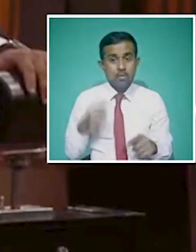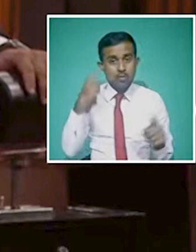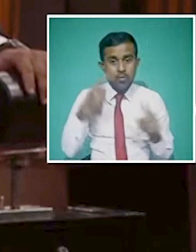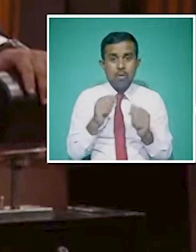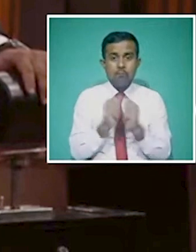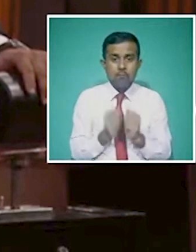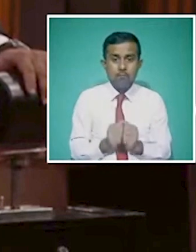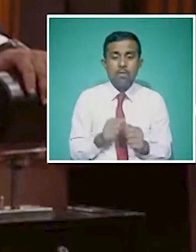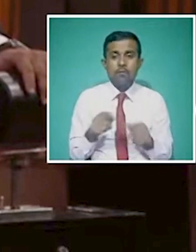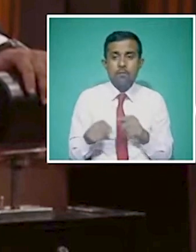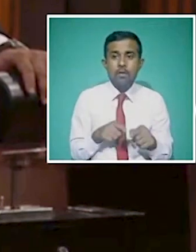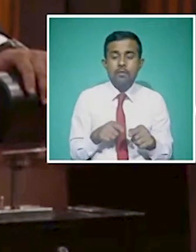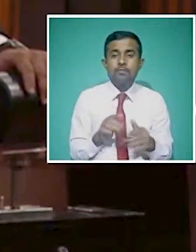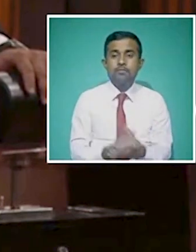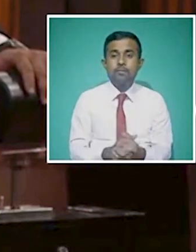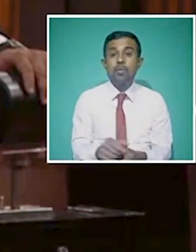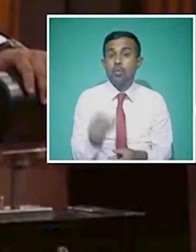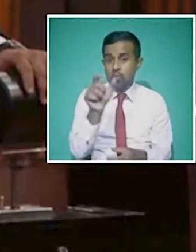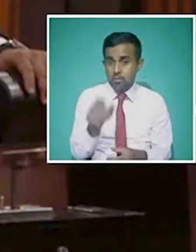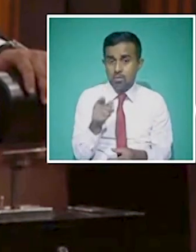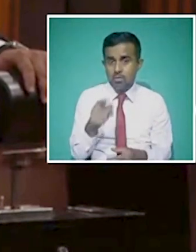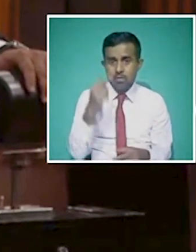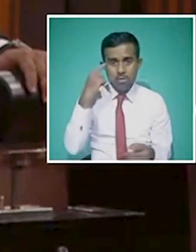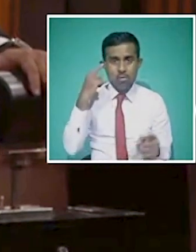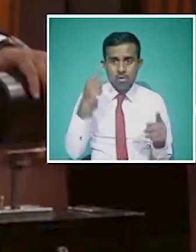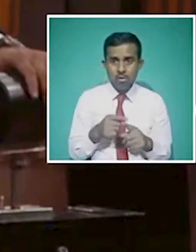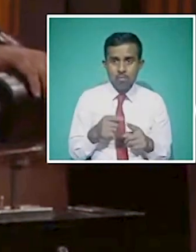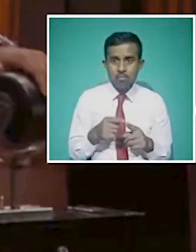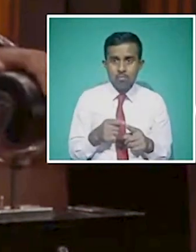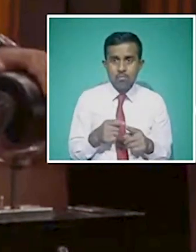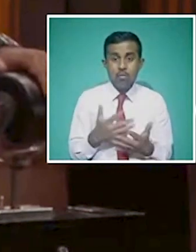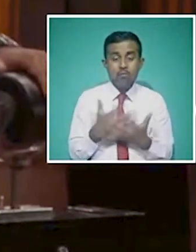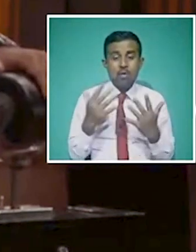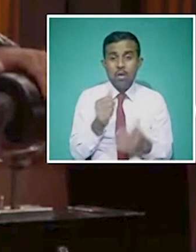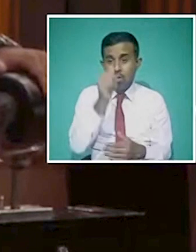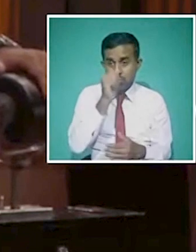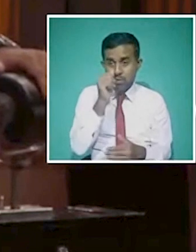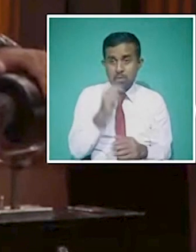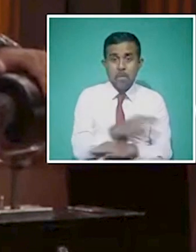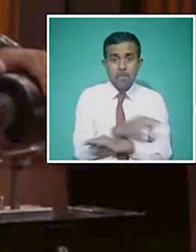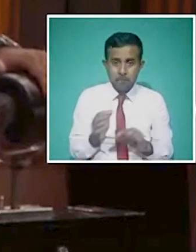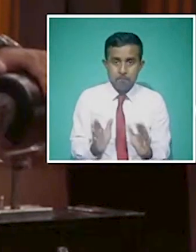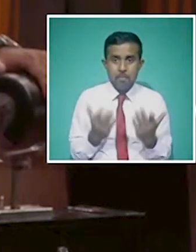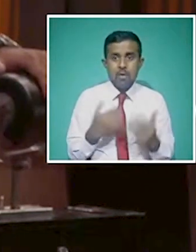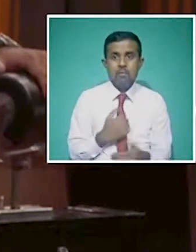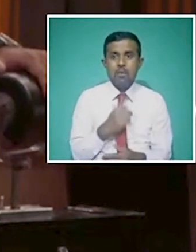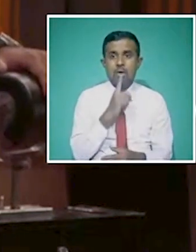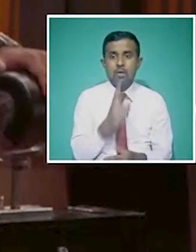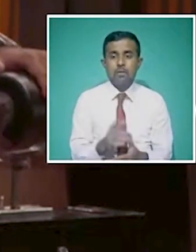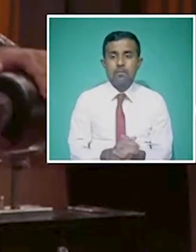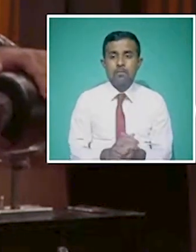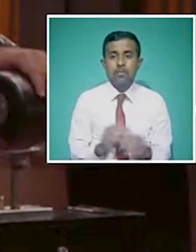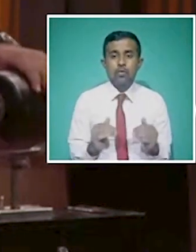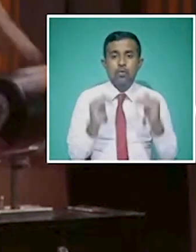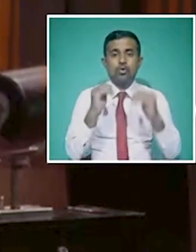corrupt ministries as well. At the same time, I saw a meeting. Mama dakka ye pereda me janadhipathuma me madakalapo district ke tourism sangvardhane